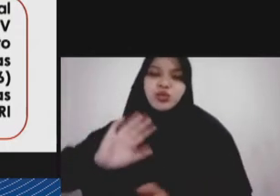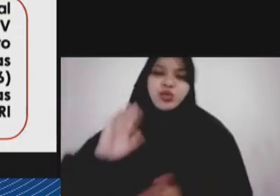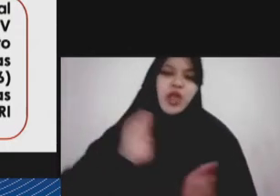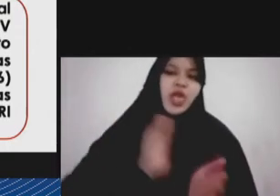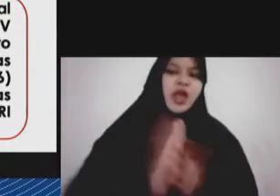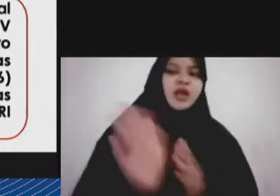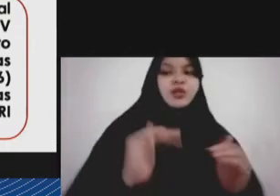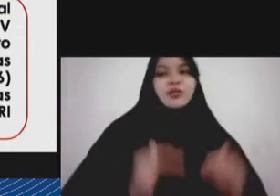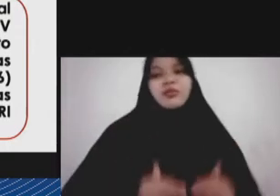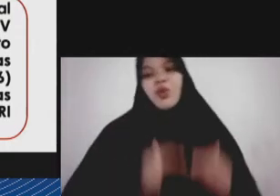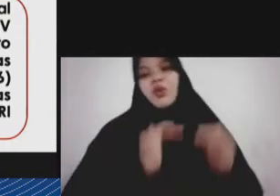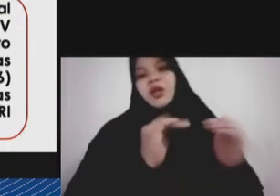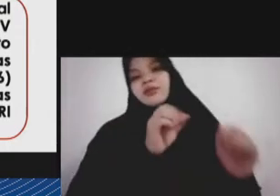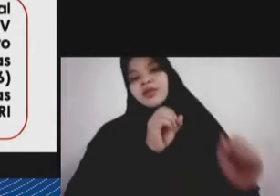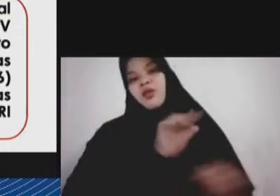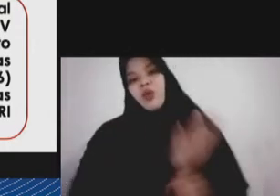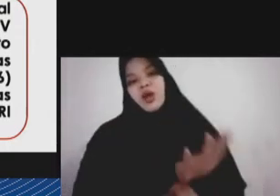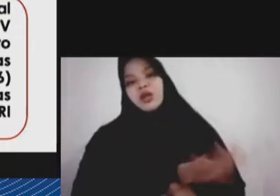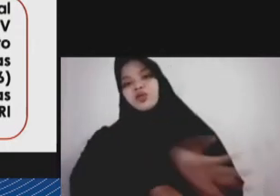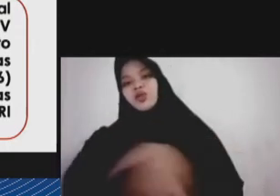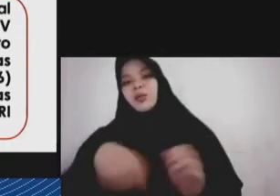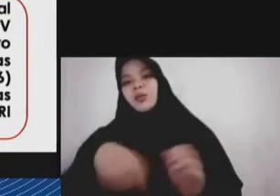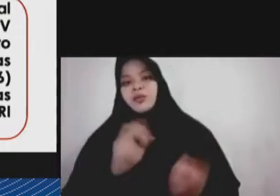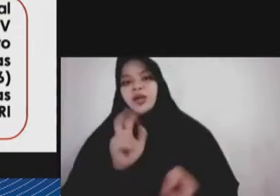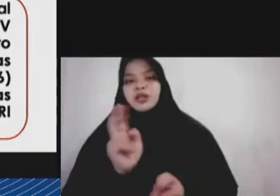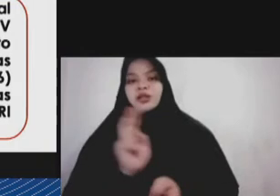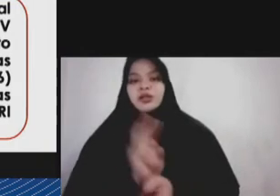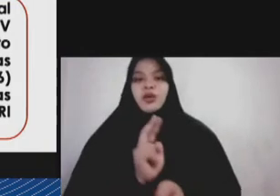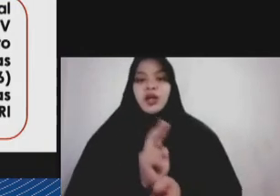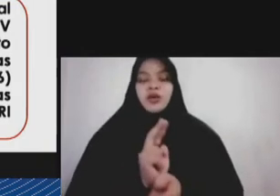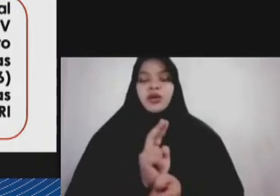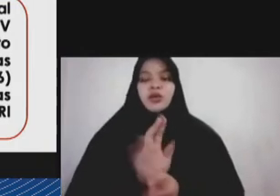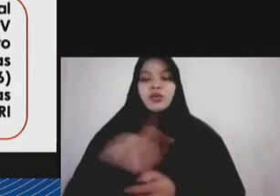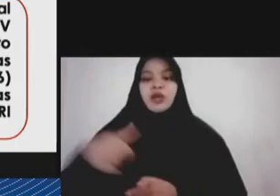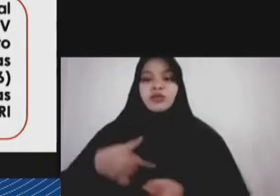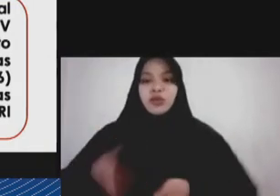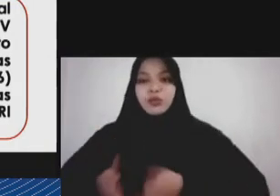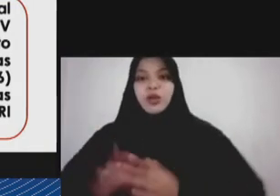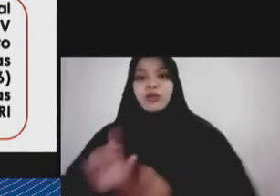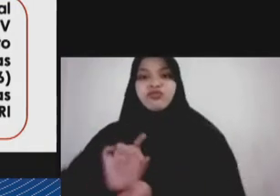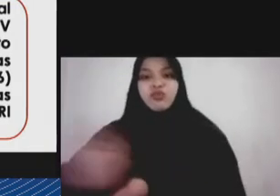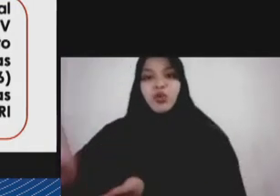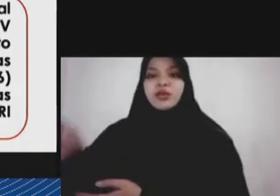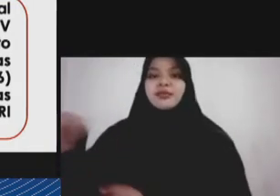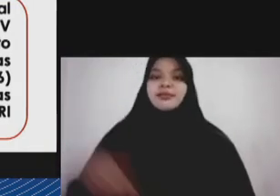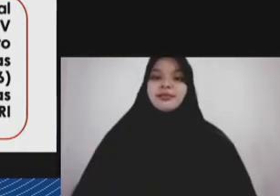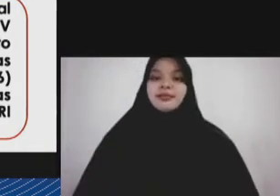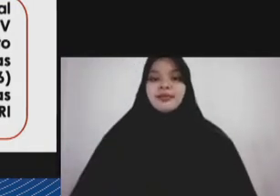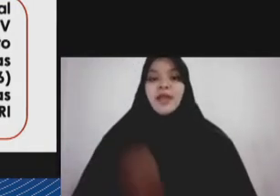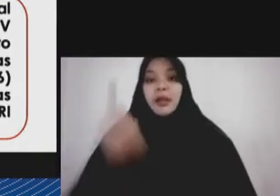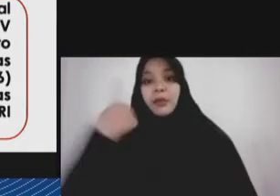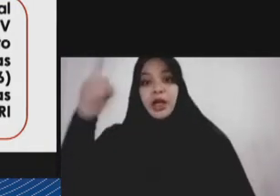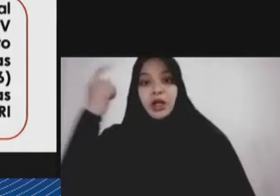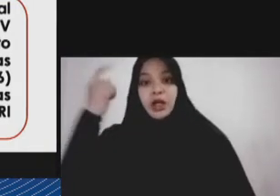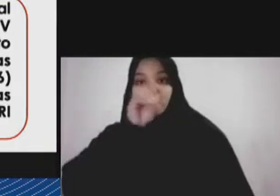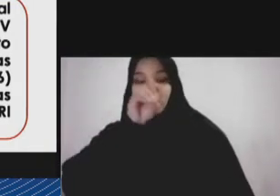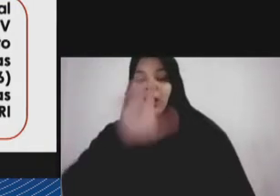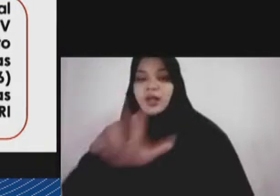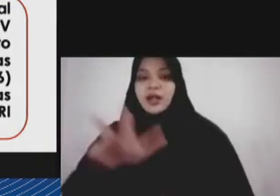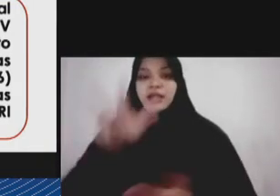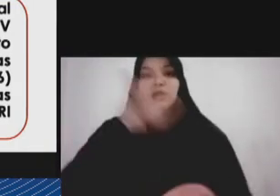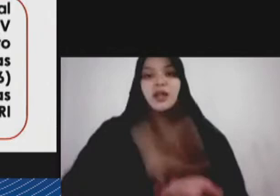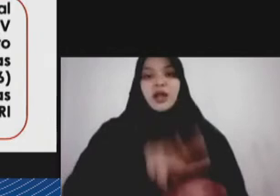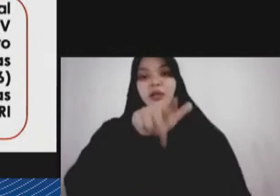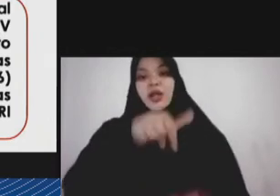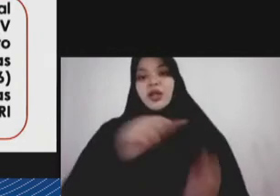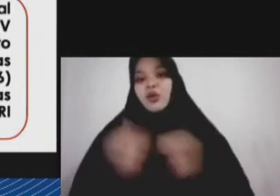the drafting of ending sexual violence bill. The government for the first time officially stated it is commitment to